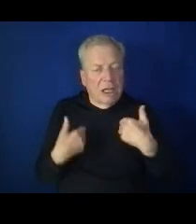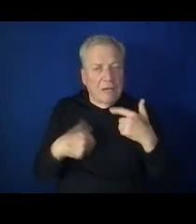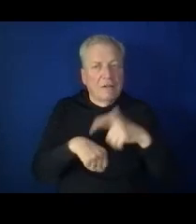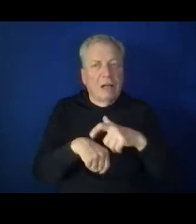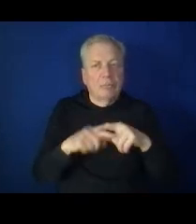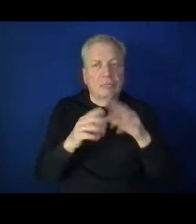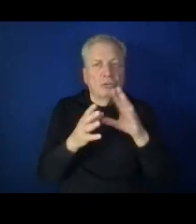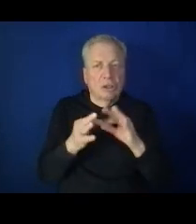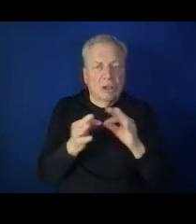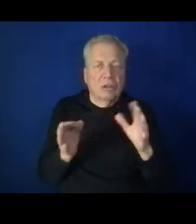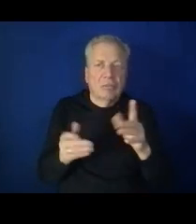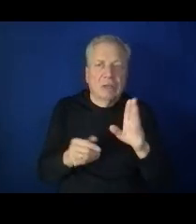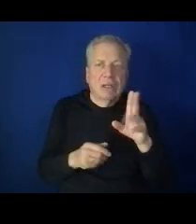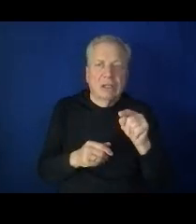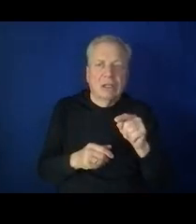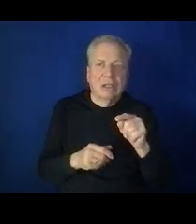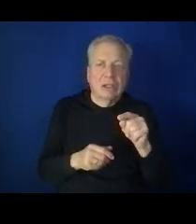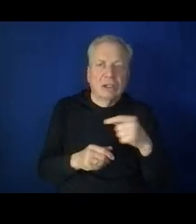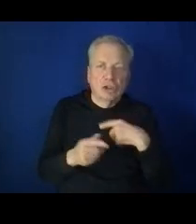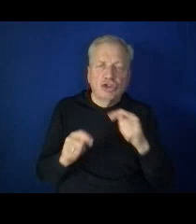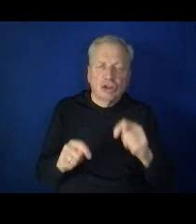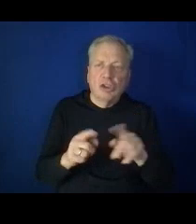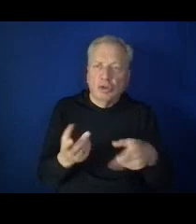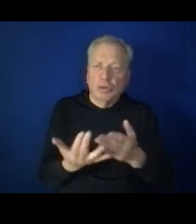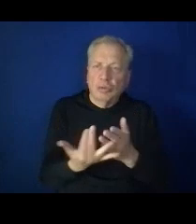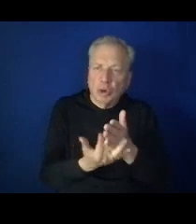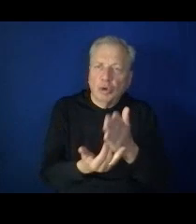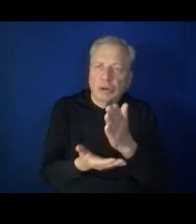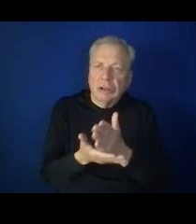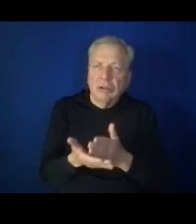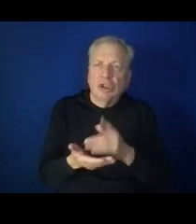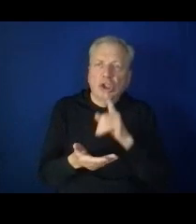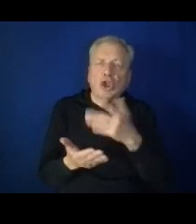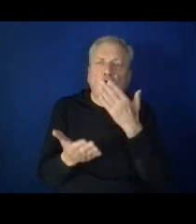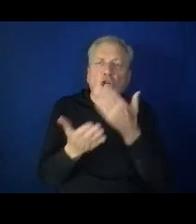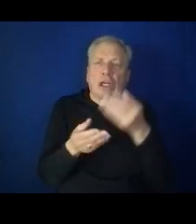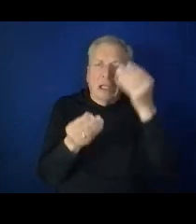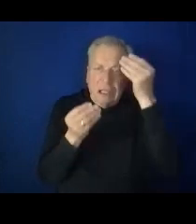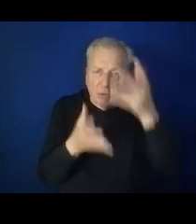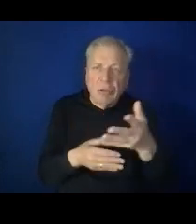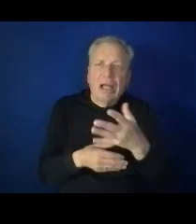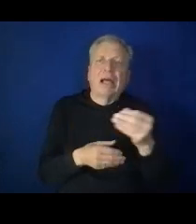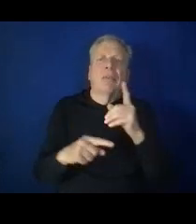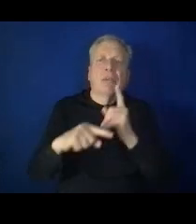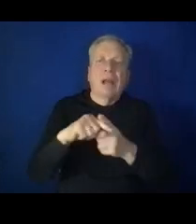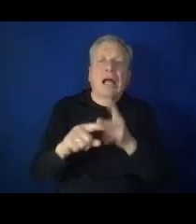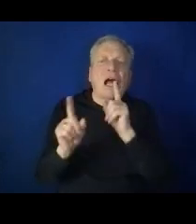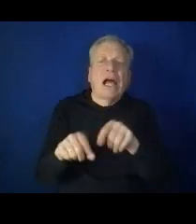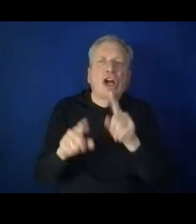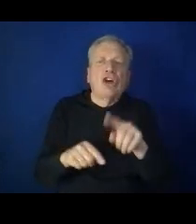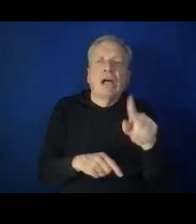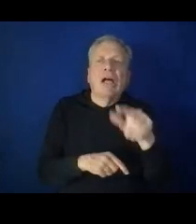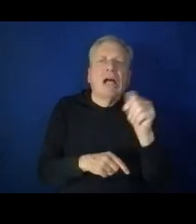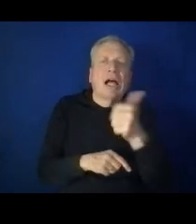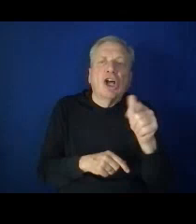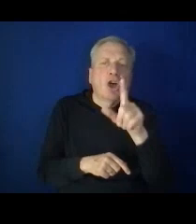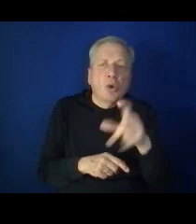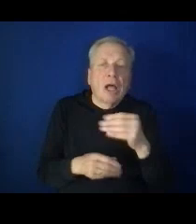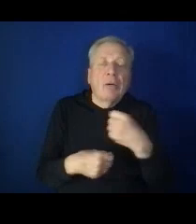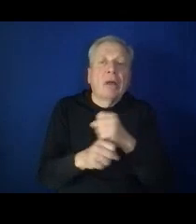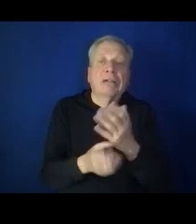short, but I'll endeavor to try and get through some good information and then answer some questions, and then probably generate some